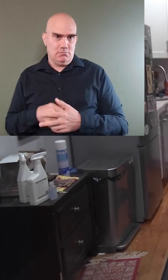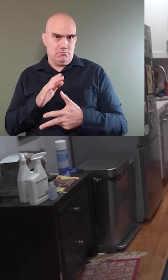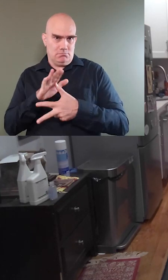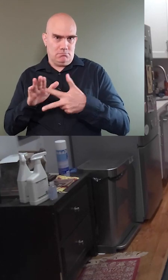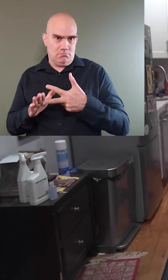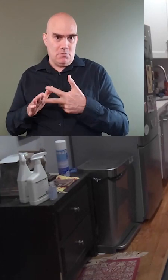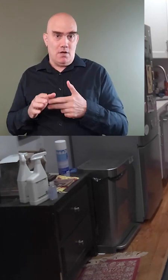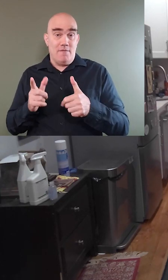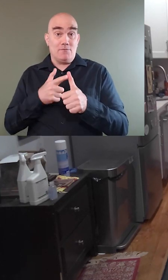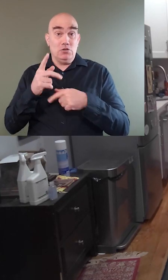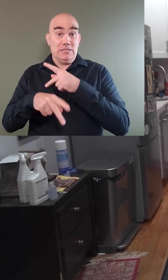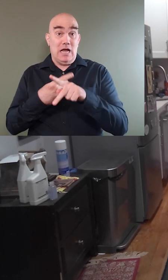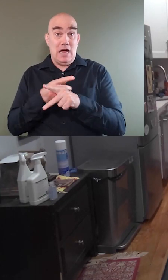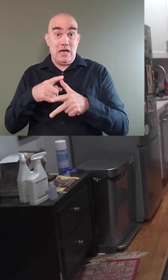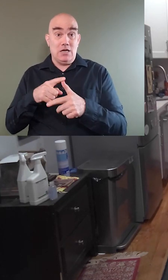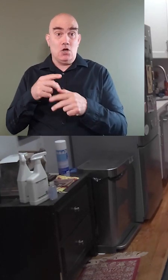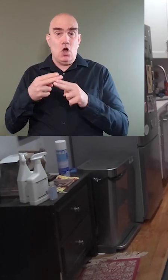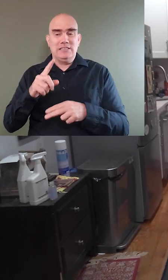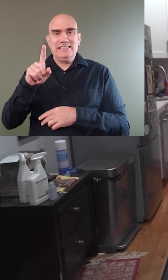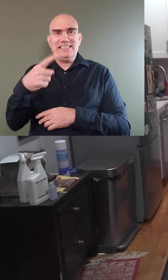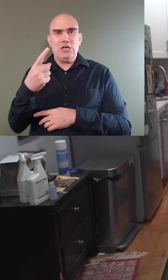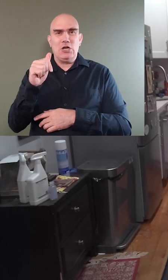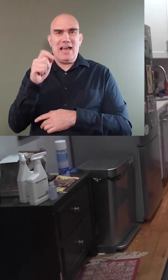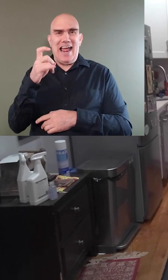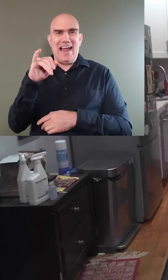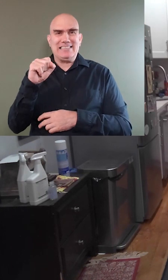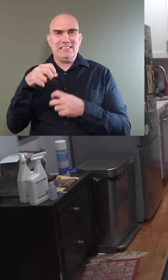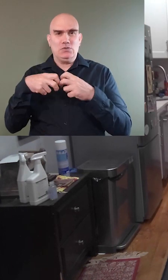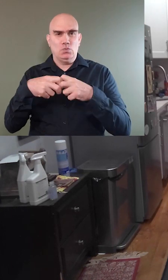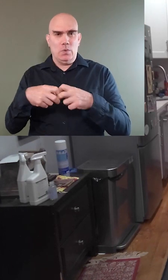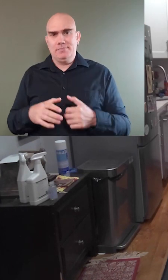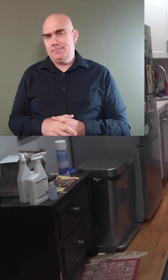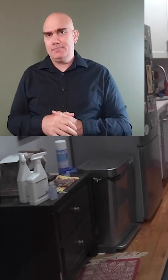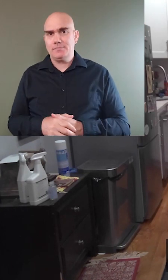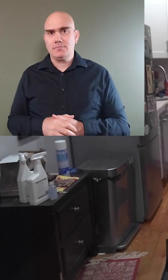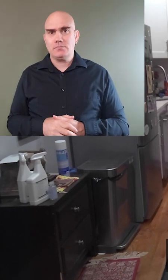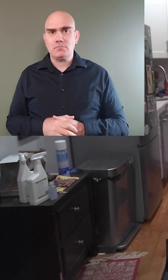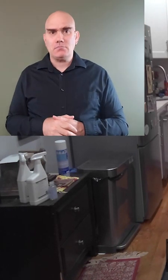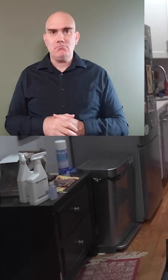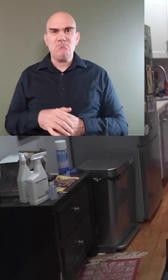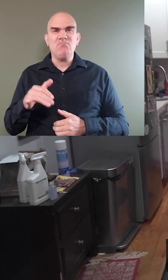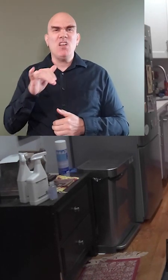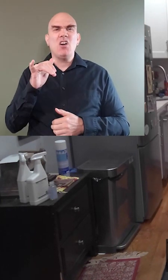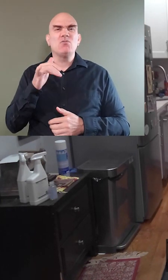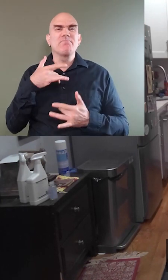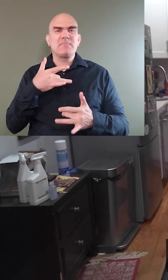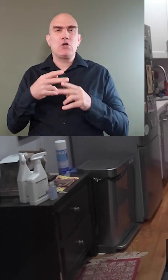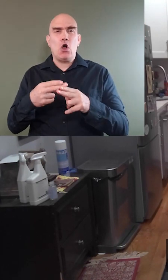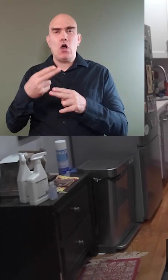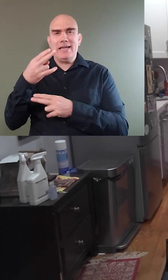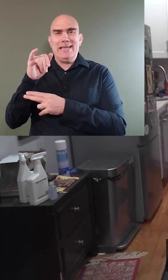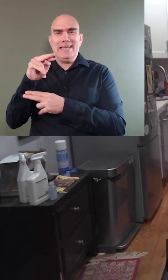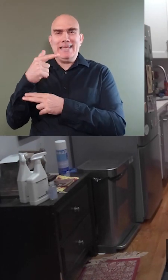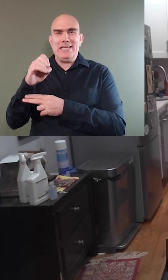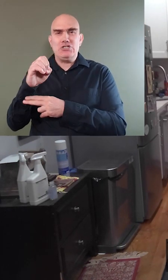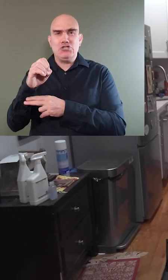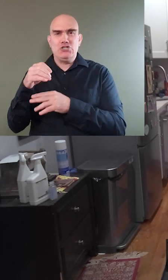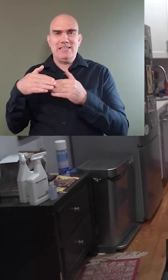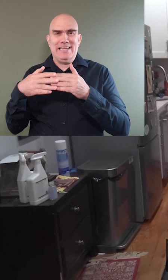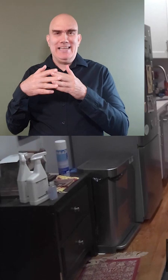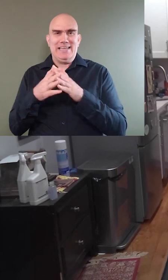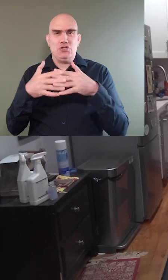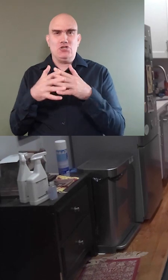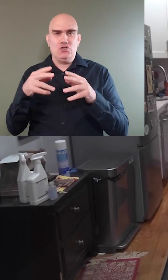The first kind is called single axis joints. They're also sometimes known as hinge